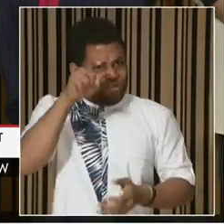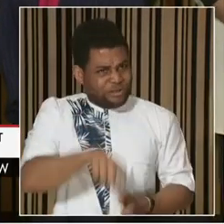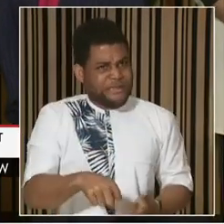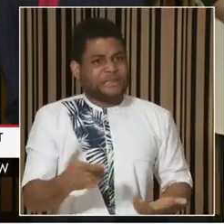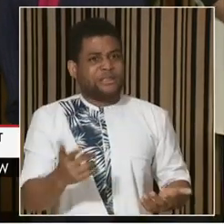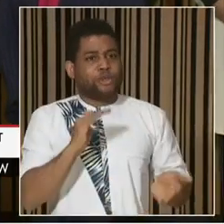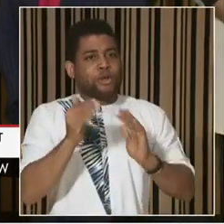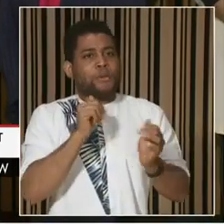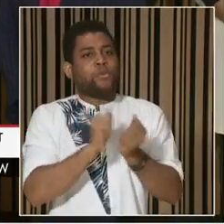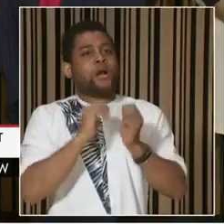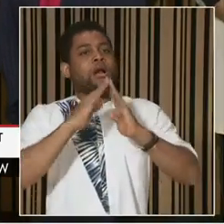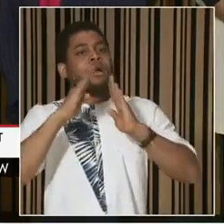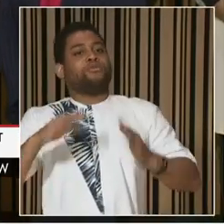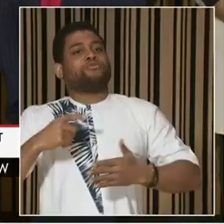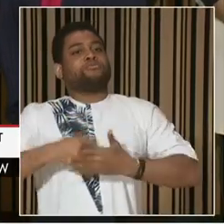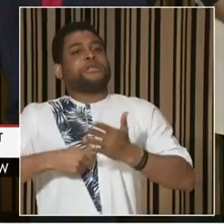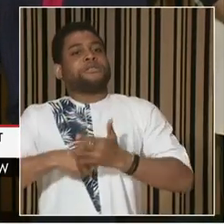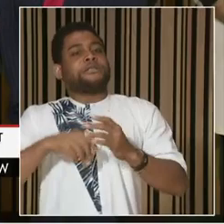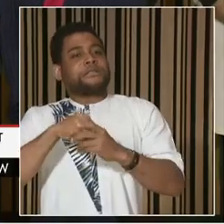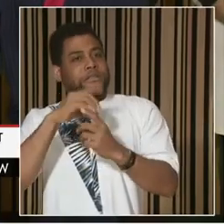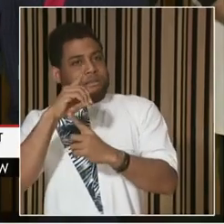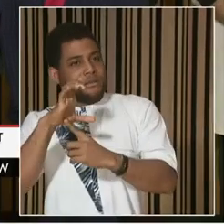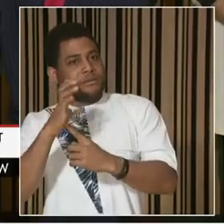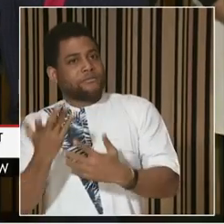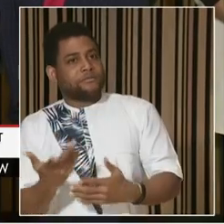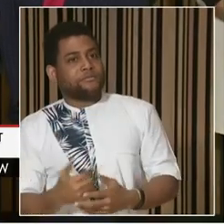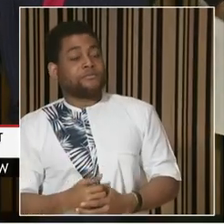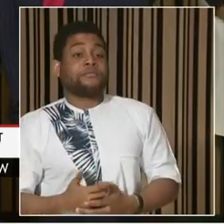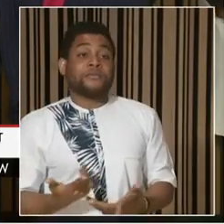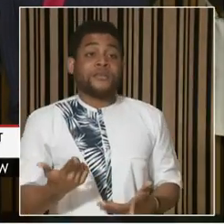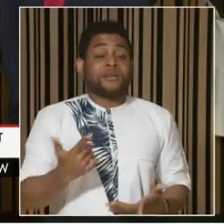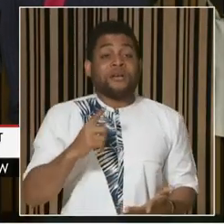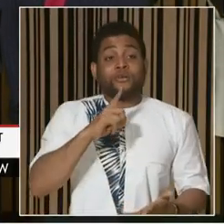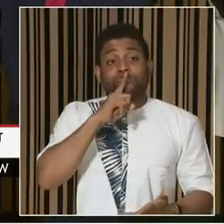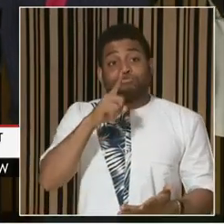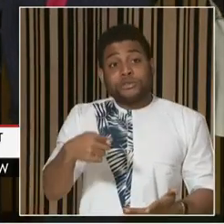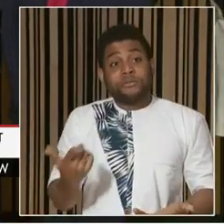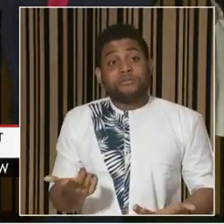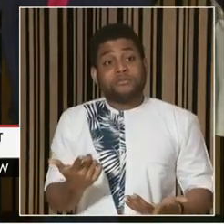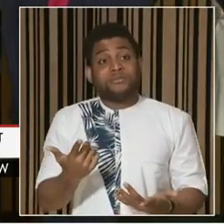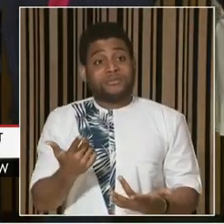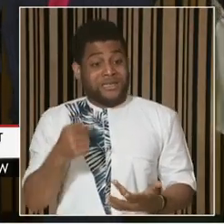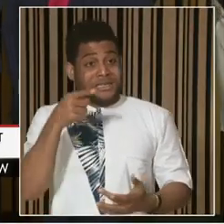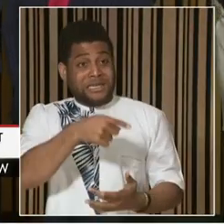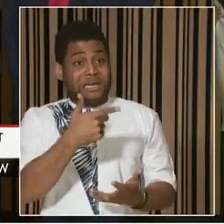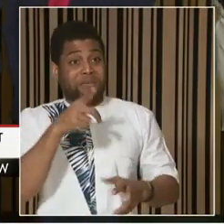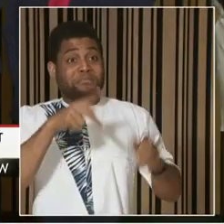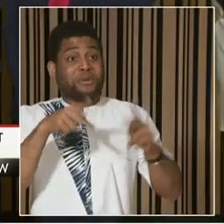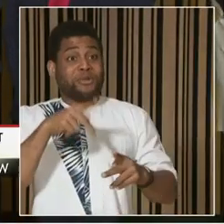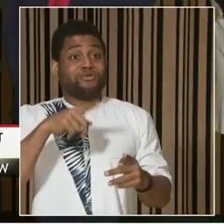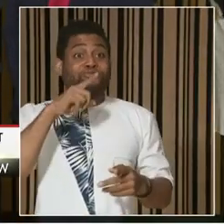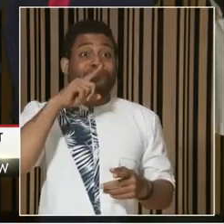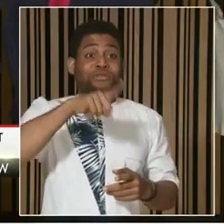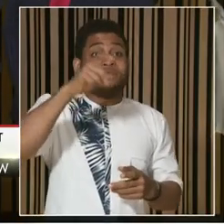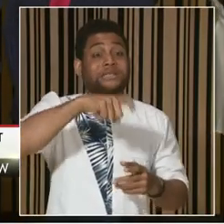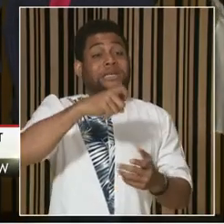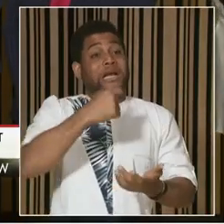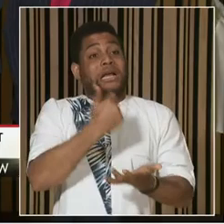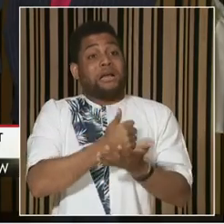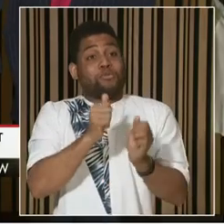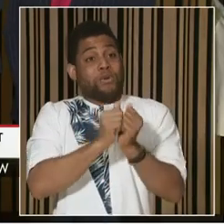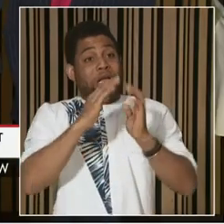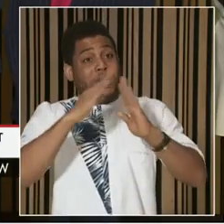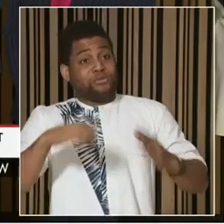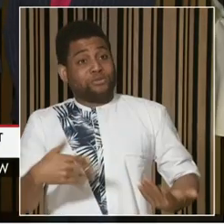in D.C.? Sure. People across all incomes up to a lot need help with housing. And I want to establish that and make it